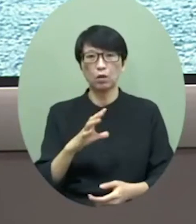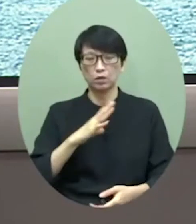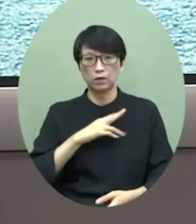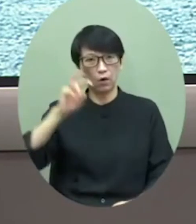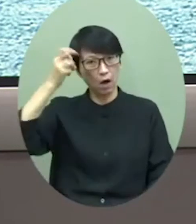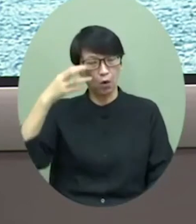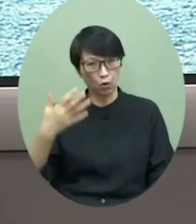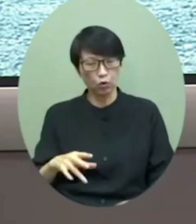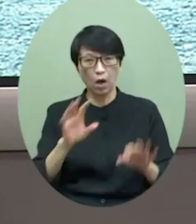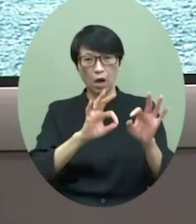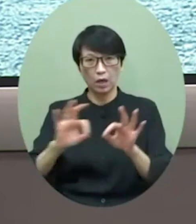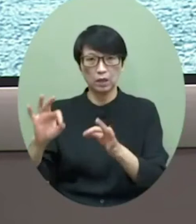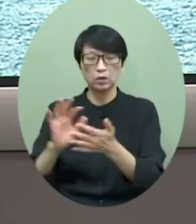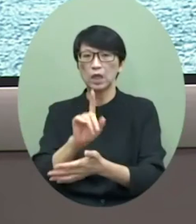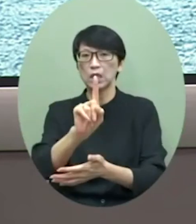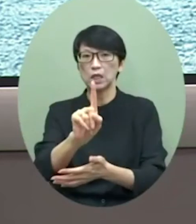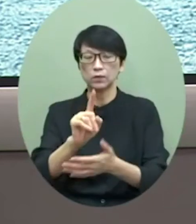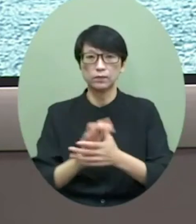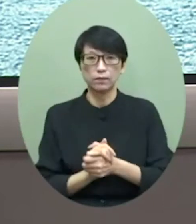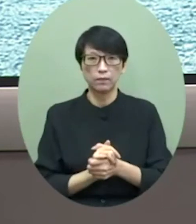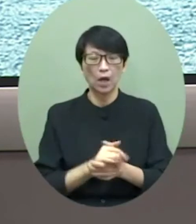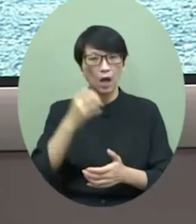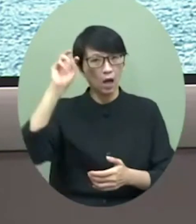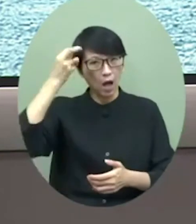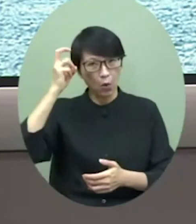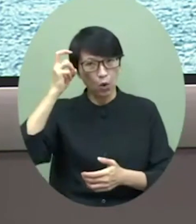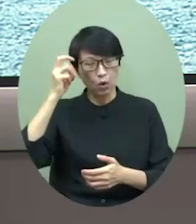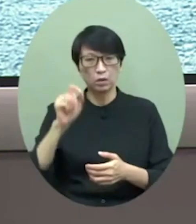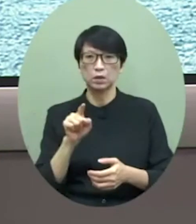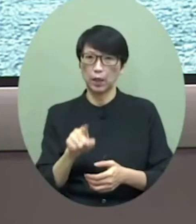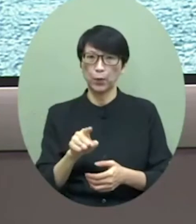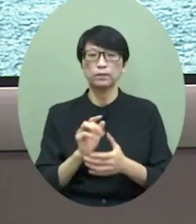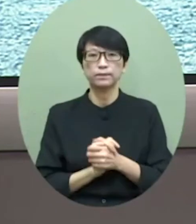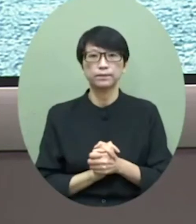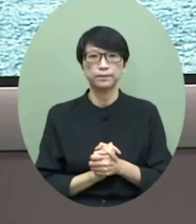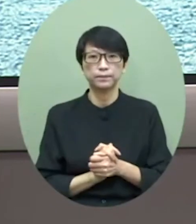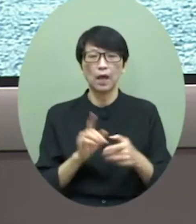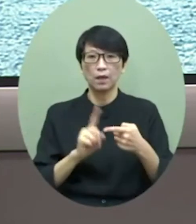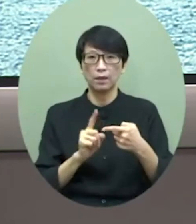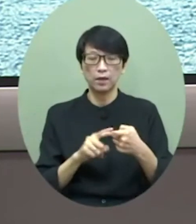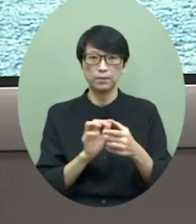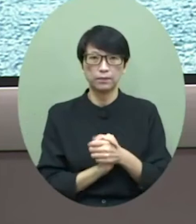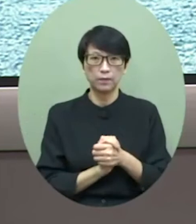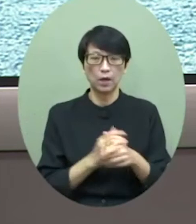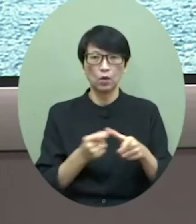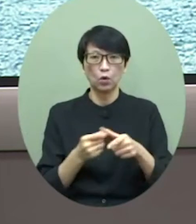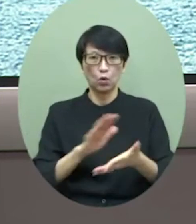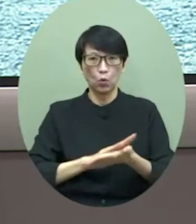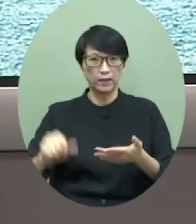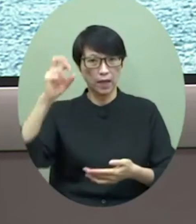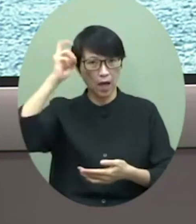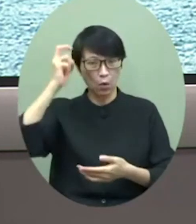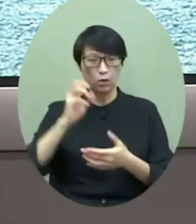elections indefinitely, because that is, they can't say when they should do it. Now, the Executive Council has made the decision to postpone the election by